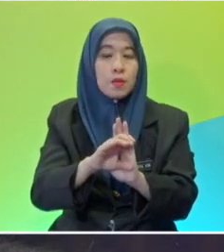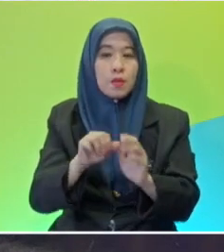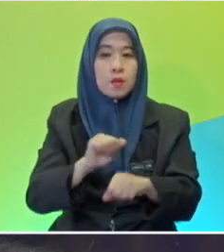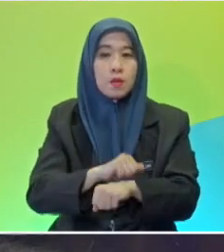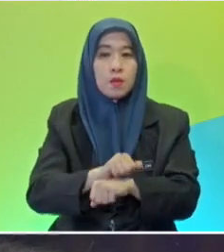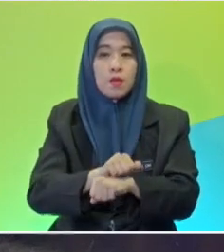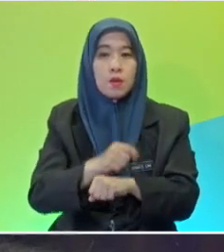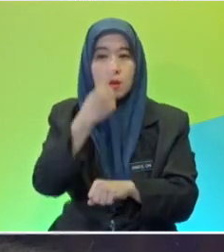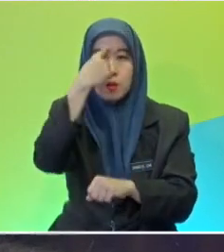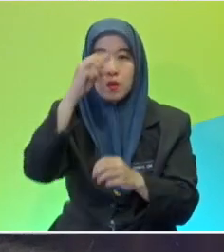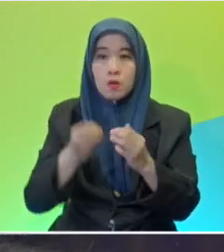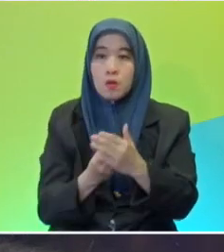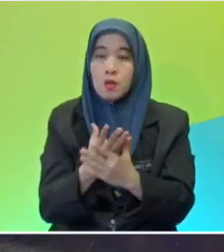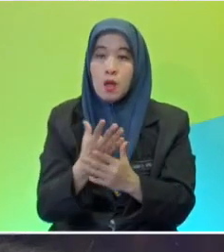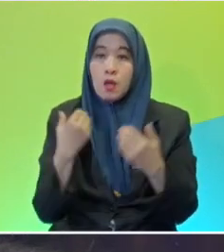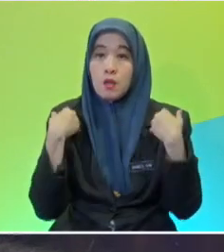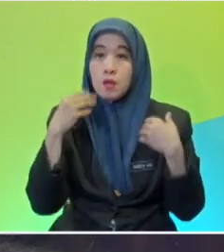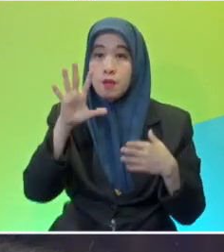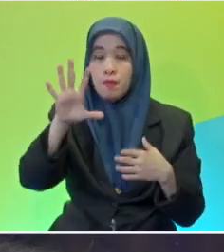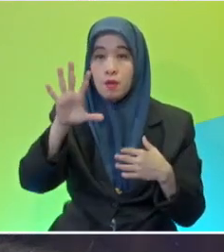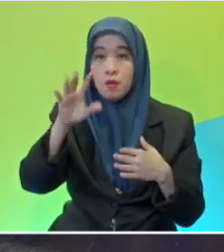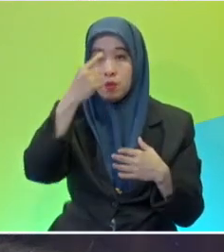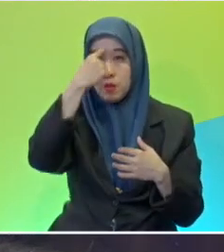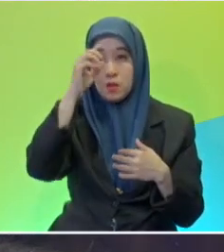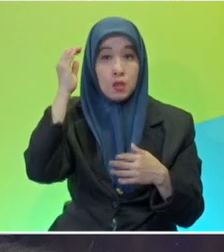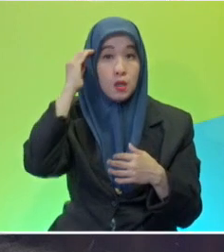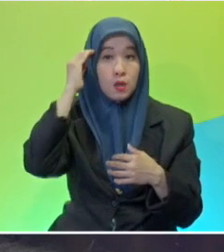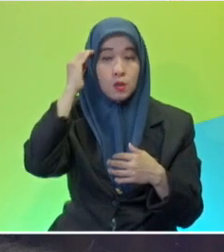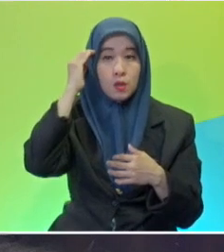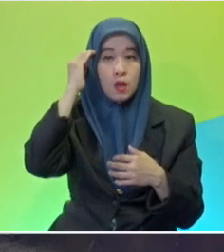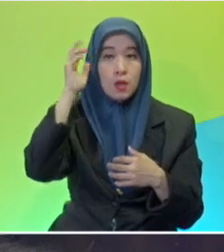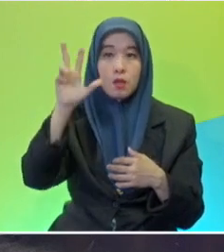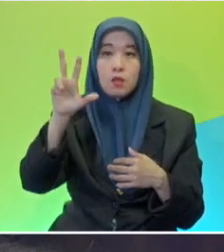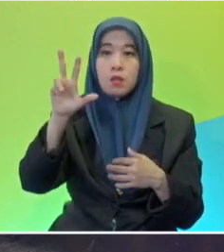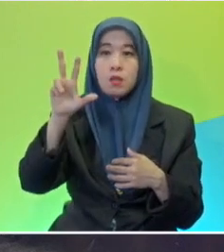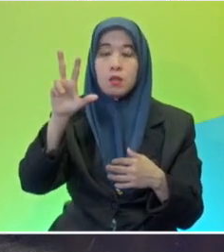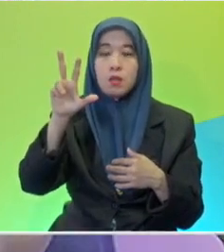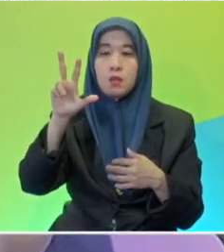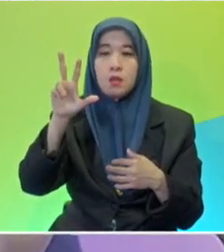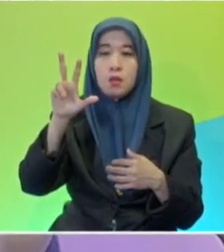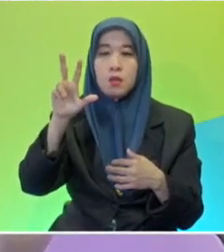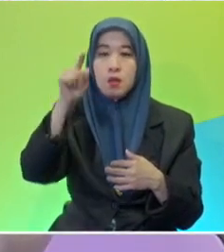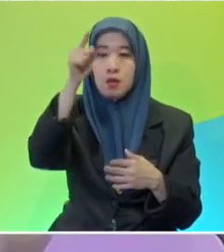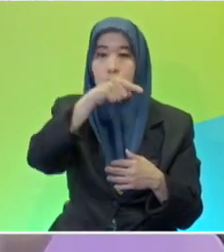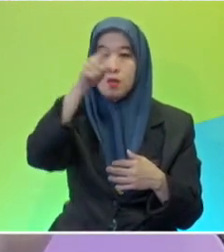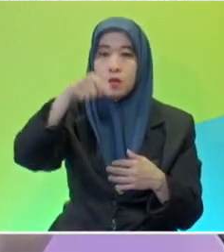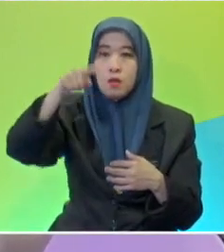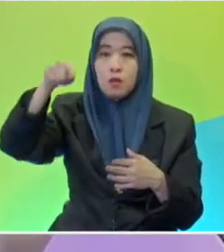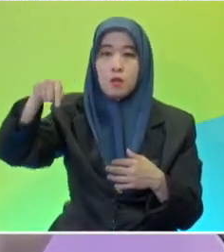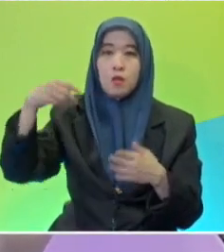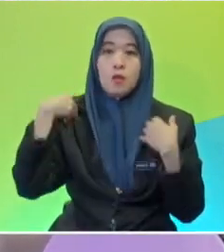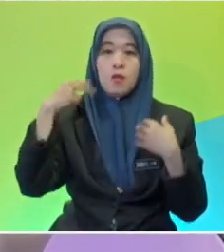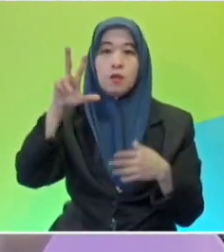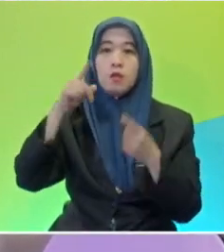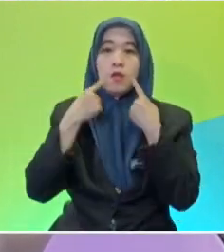germinate. Okay, there are 5, so you have to figure out. There are 3 arrows, right? That means 3 answers. 3 answers. So earlier,